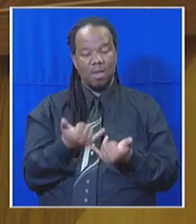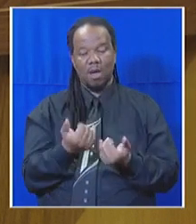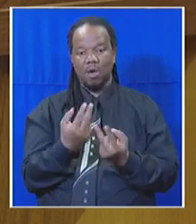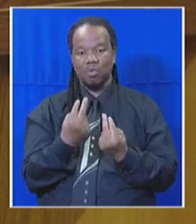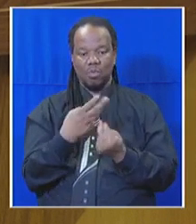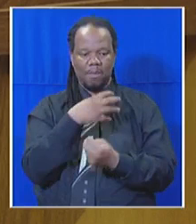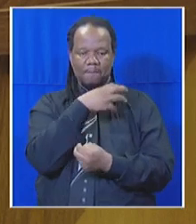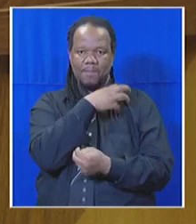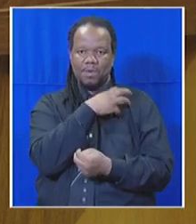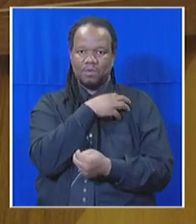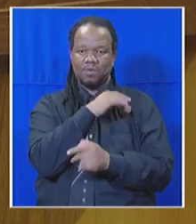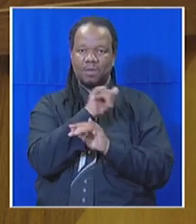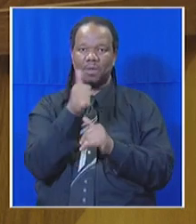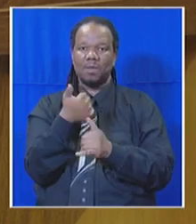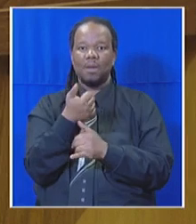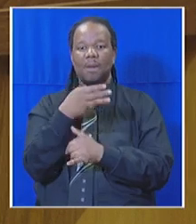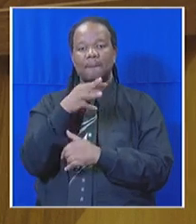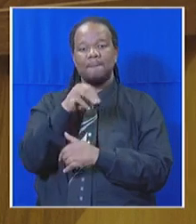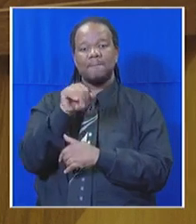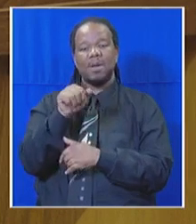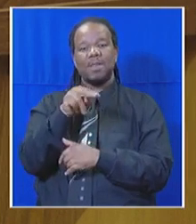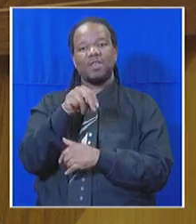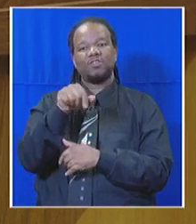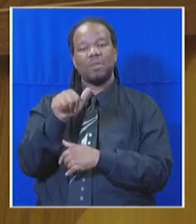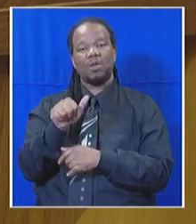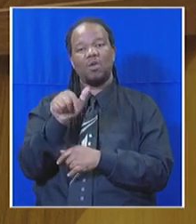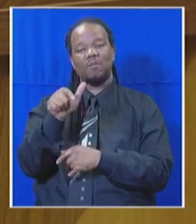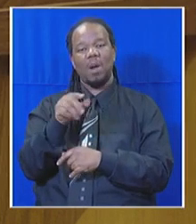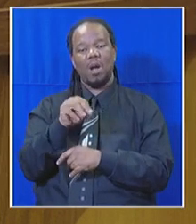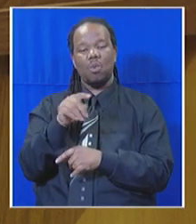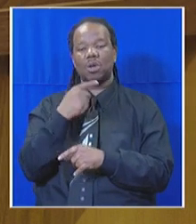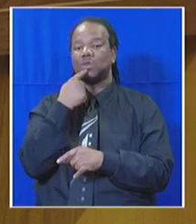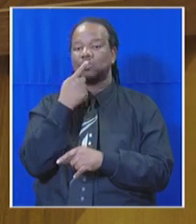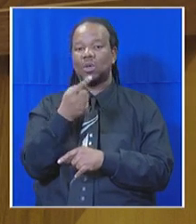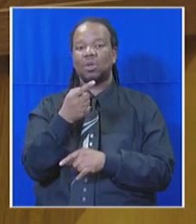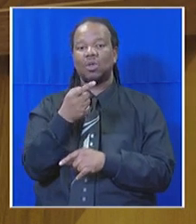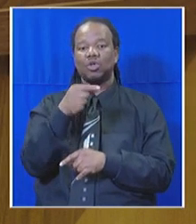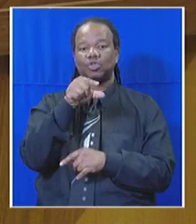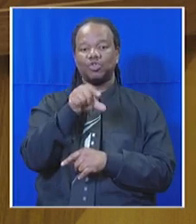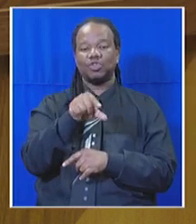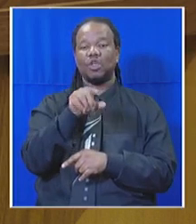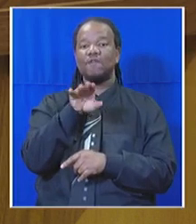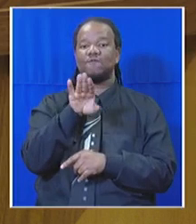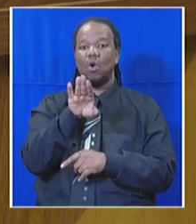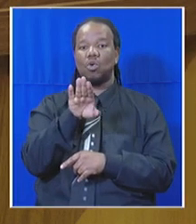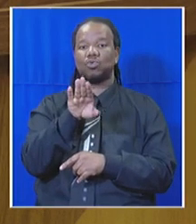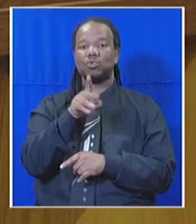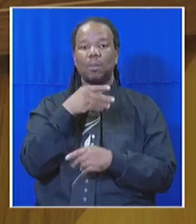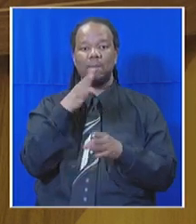the management of Mangaung prison to G4S. The continuation of privatizing prisons